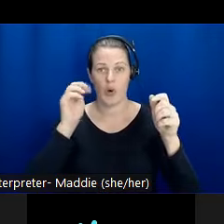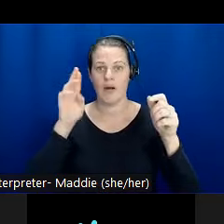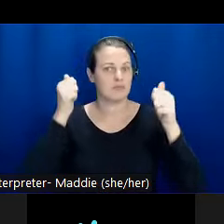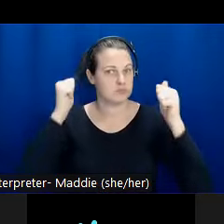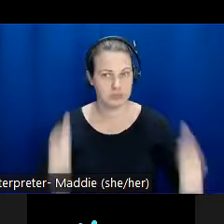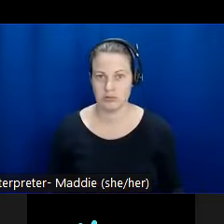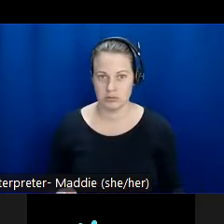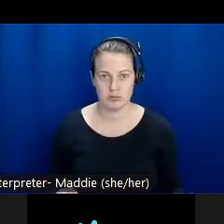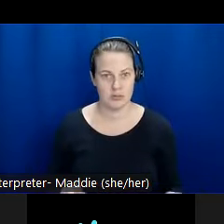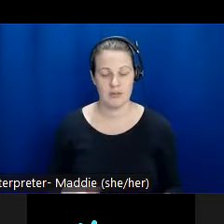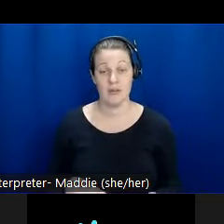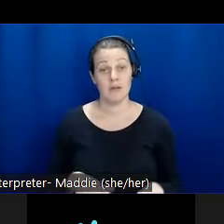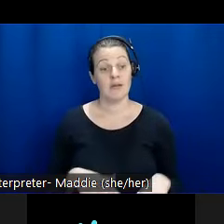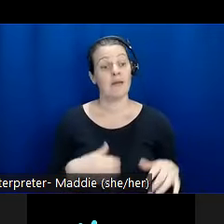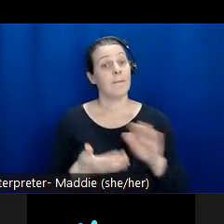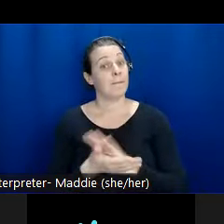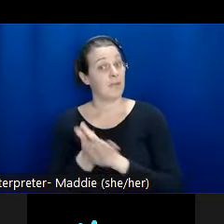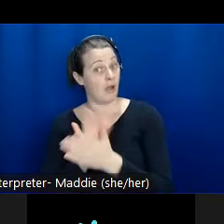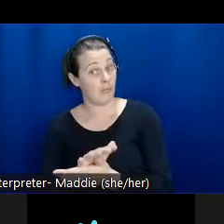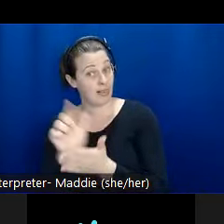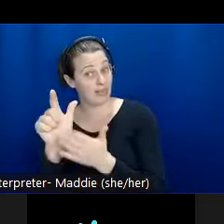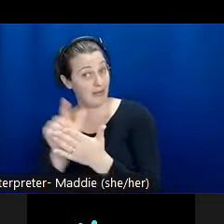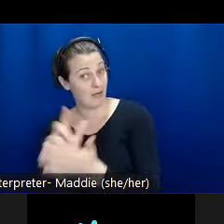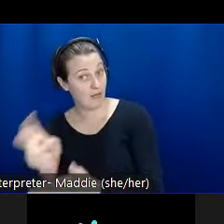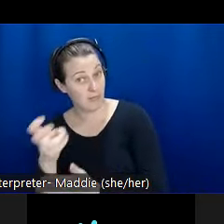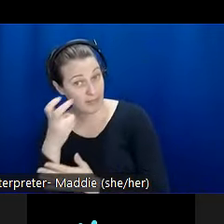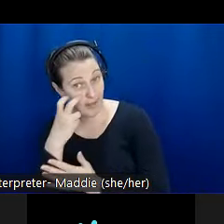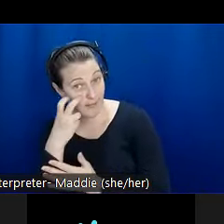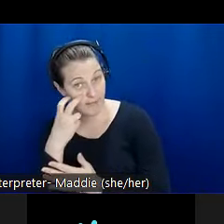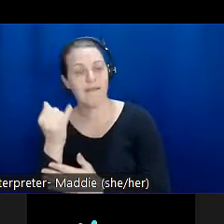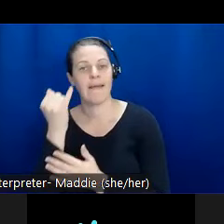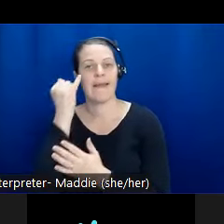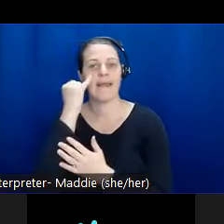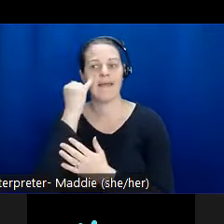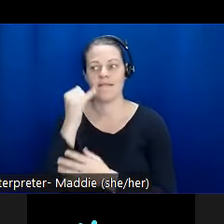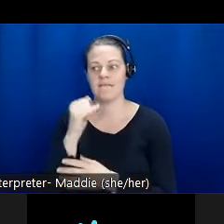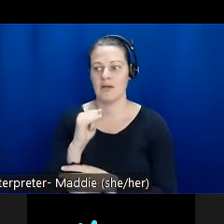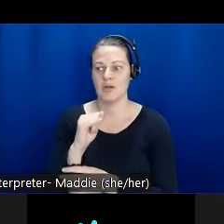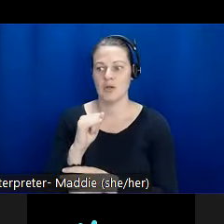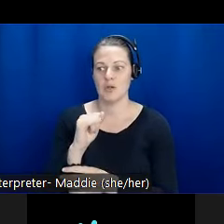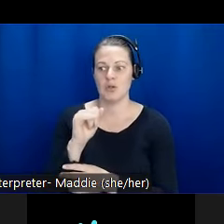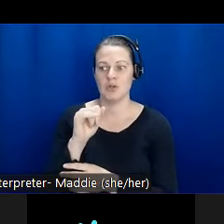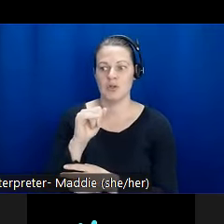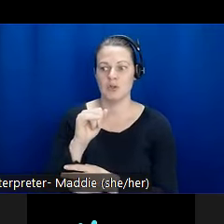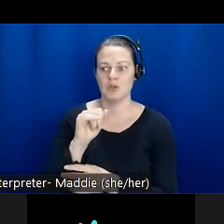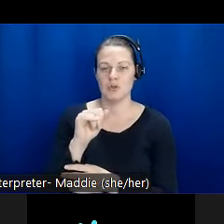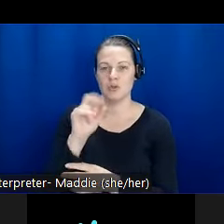becomes legal blindness is where it's 2200 or less in the better seeing eye, or